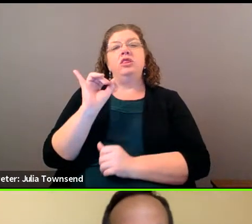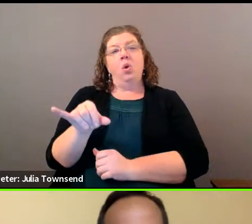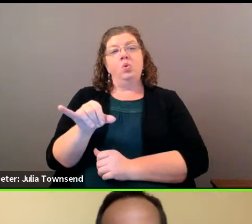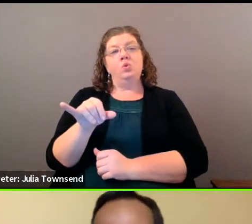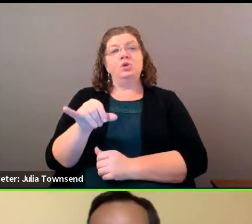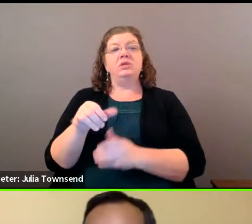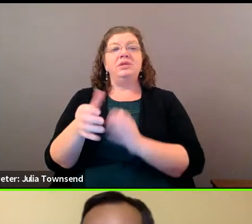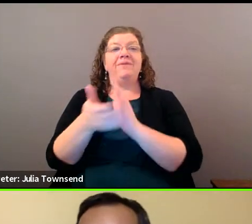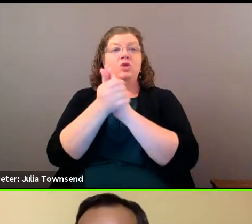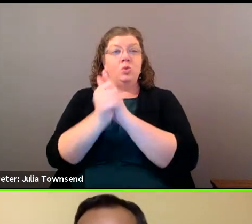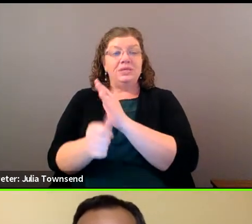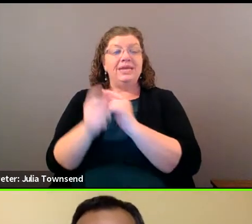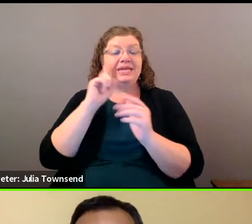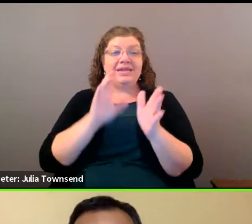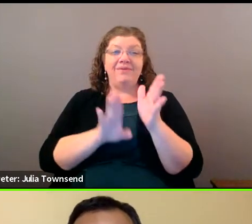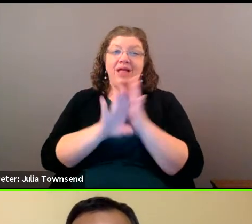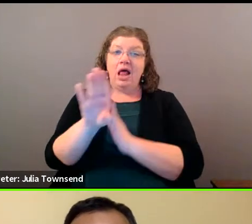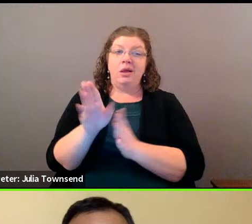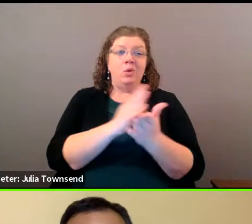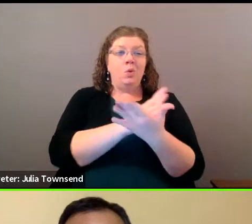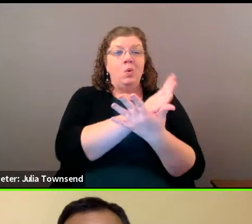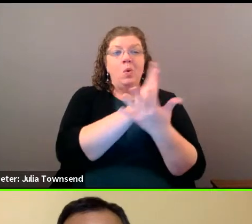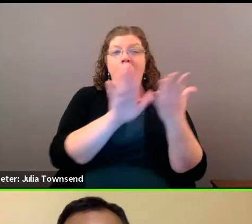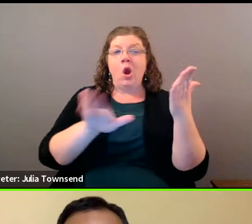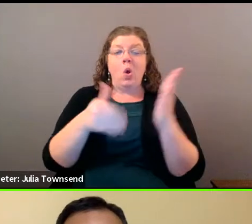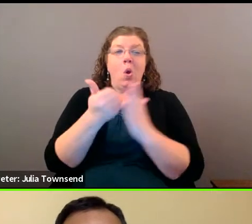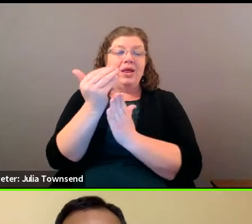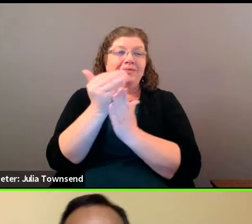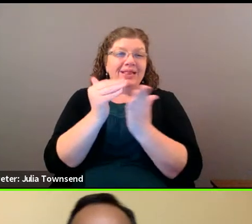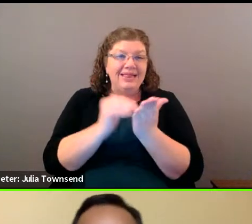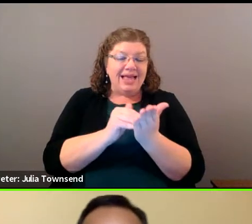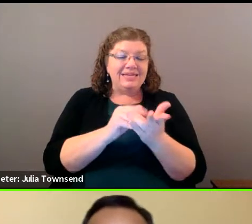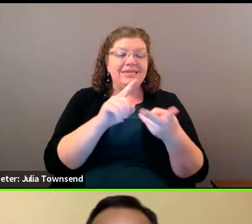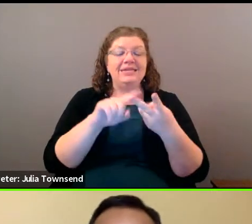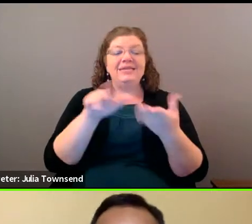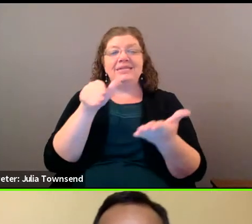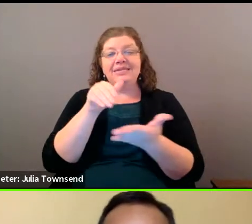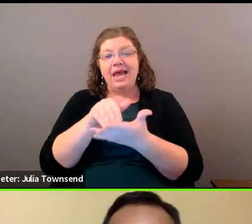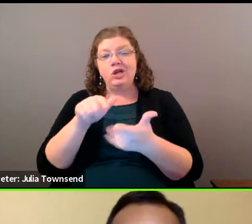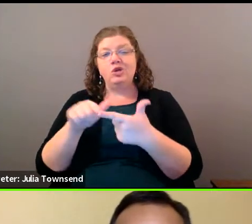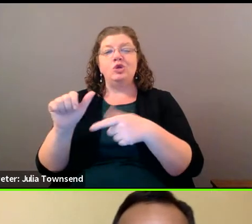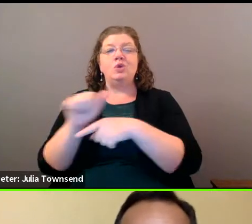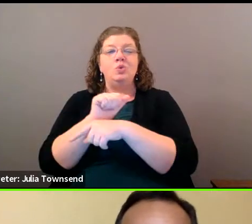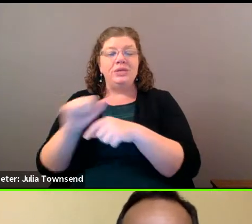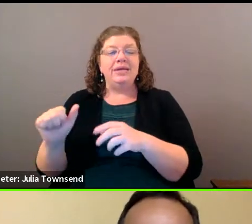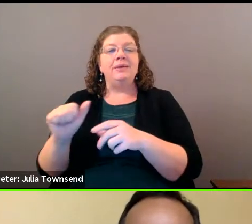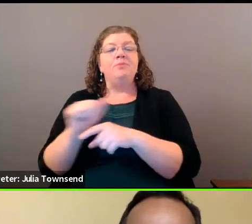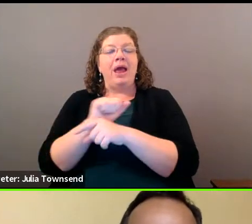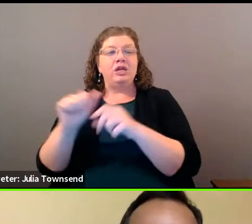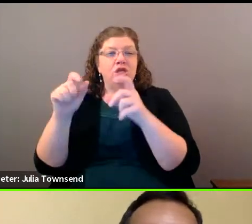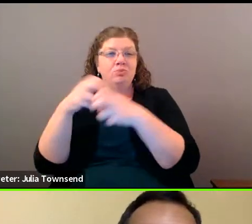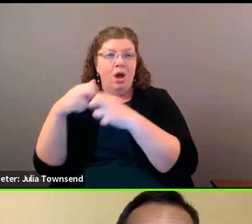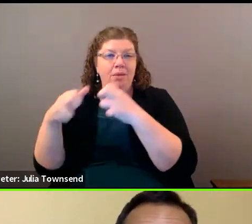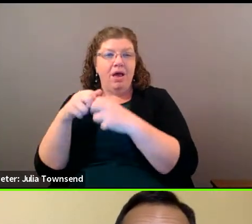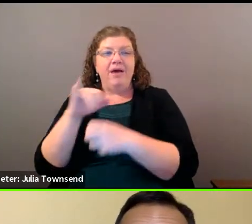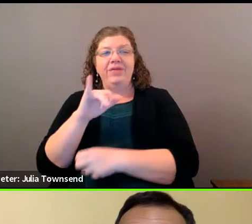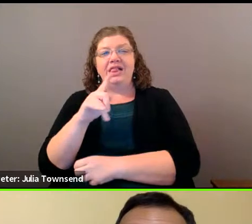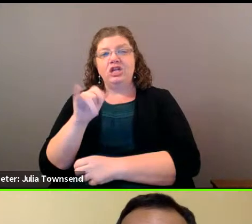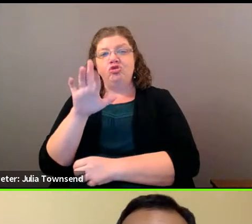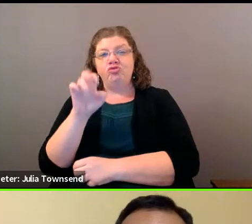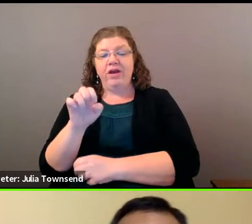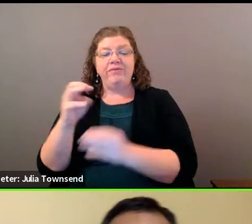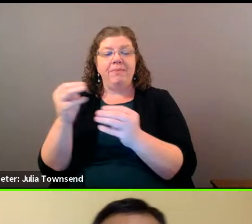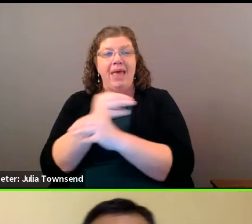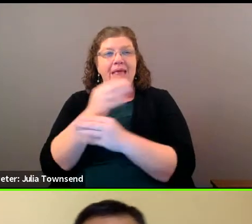fluency is developed throughout all of the lessons, centers, routines, and practice problems of our illustrative math materials that we have